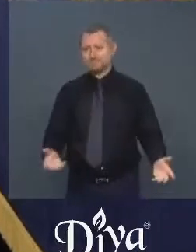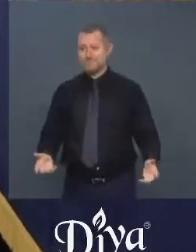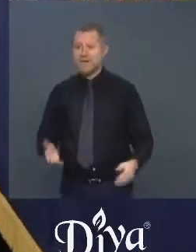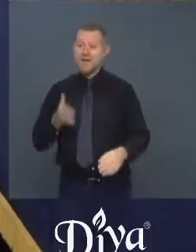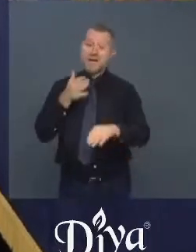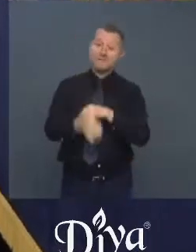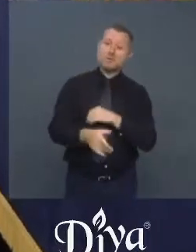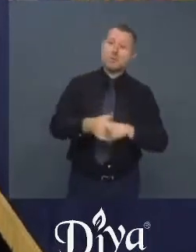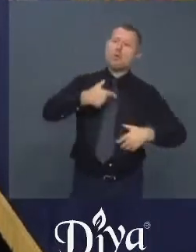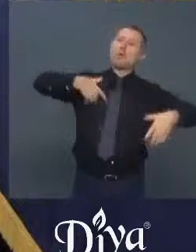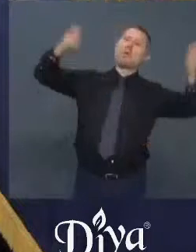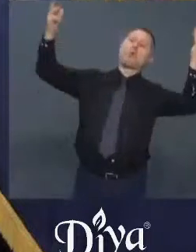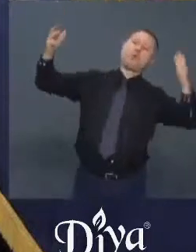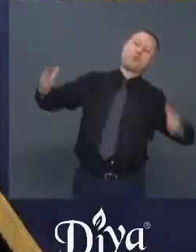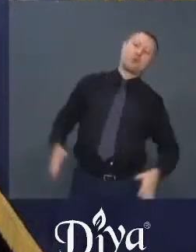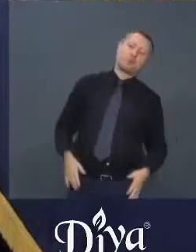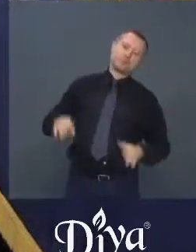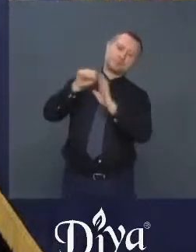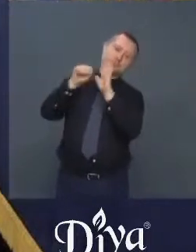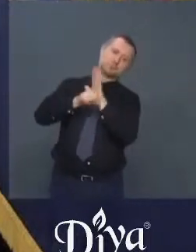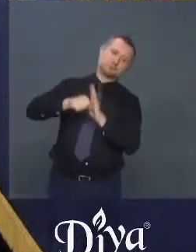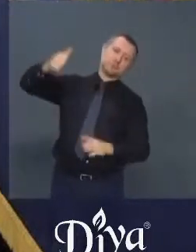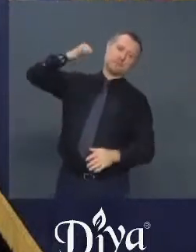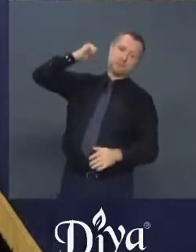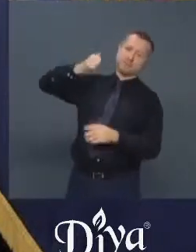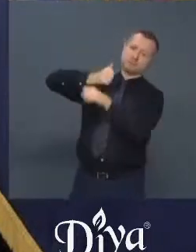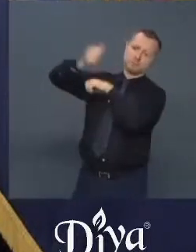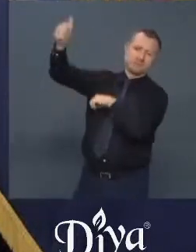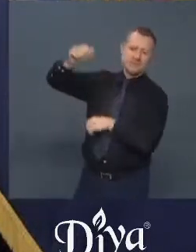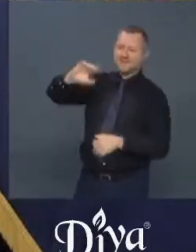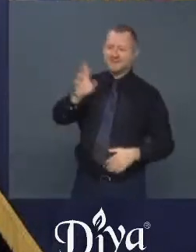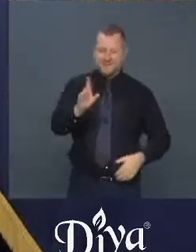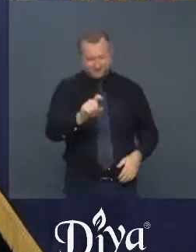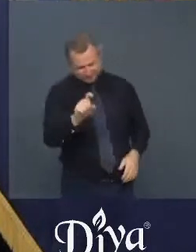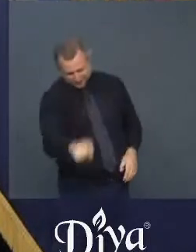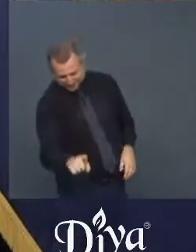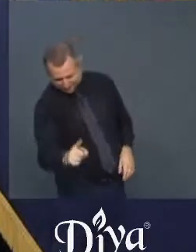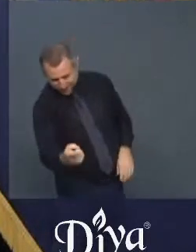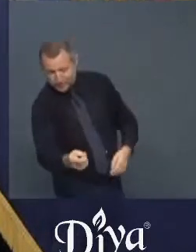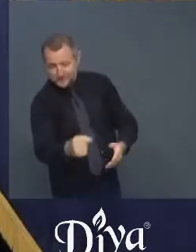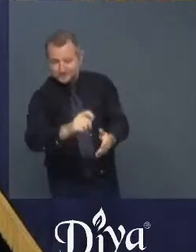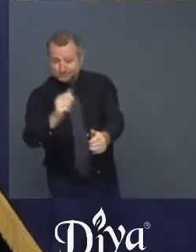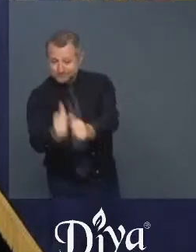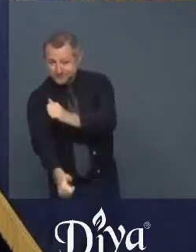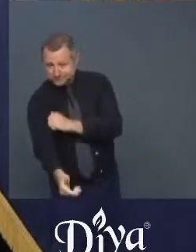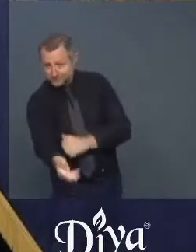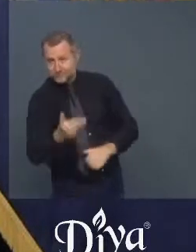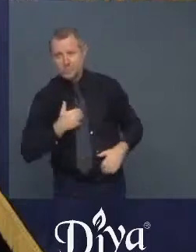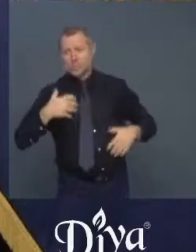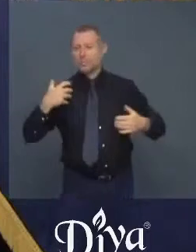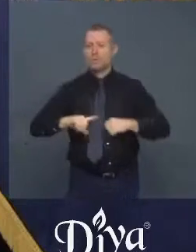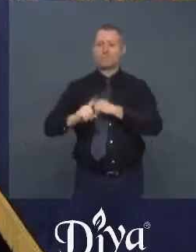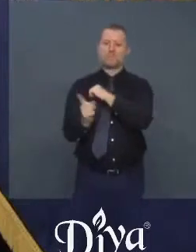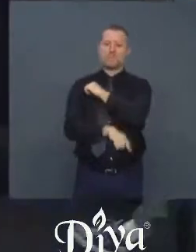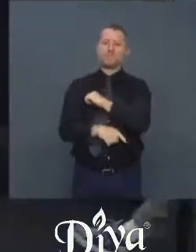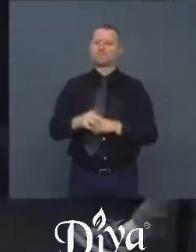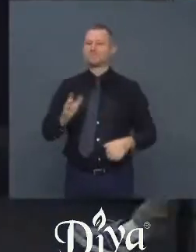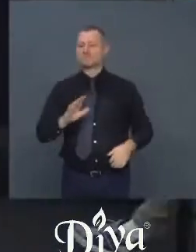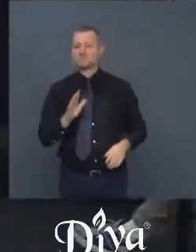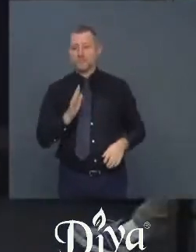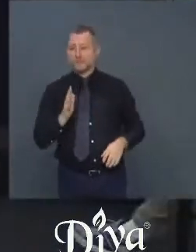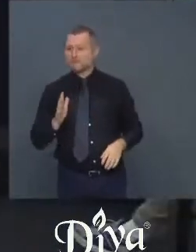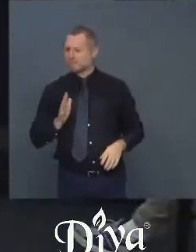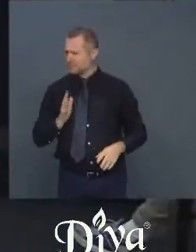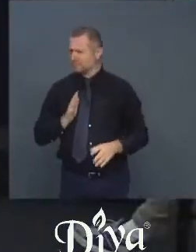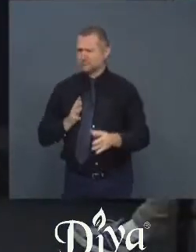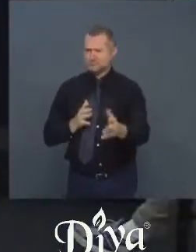state refused to pass the law. But we need a law before they can say that. I don't want to penalize politeness. Why don't you take the last question?